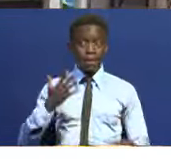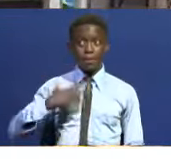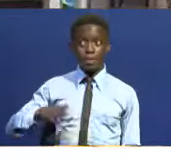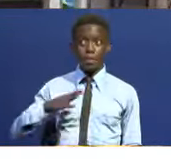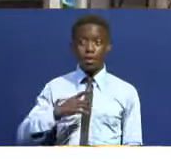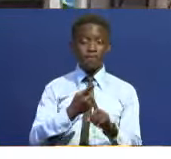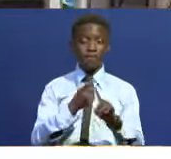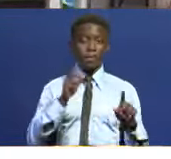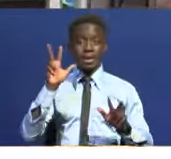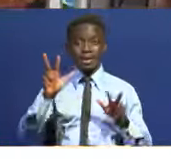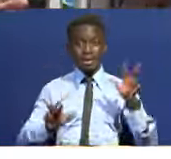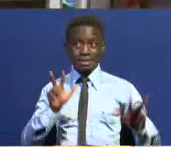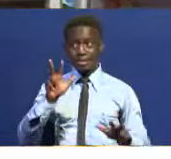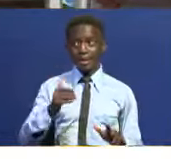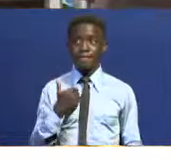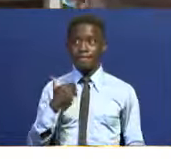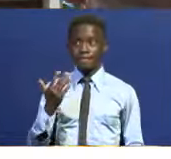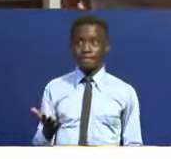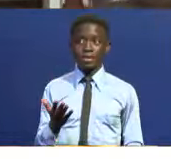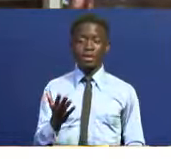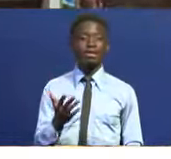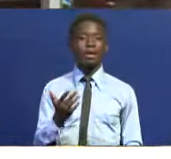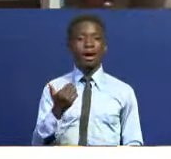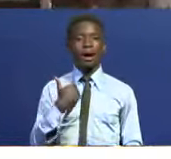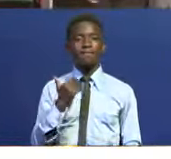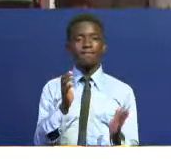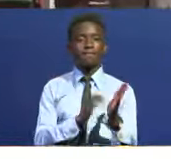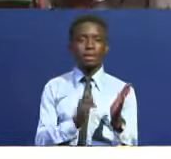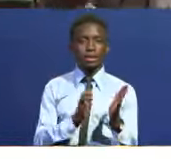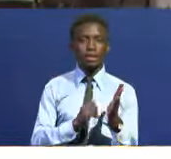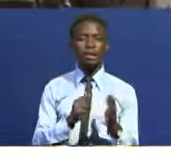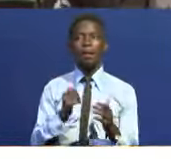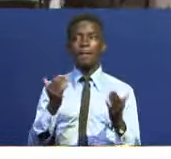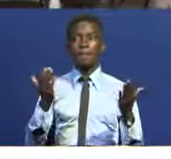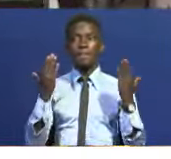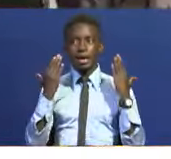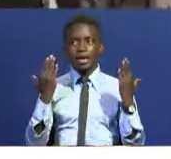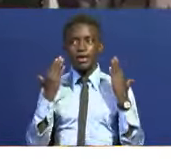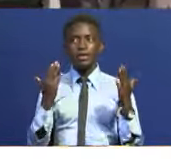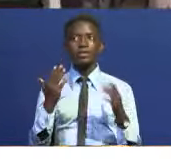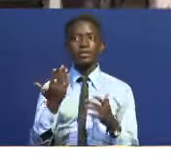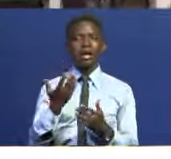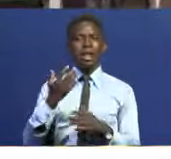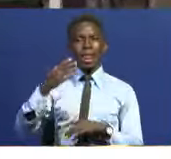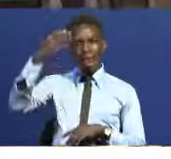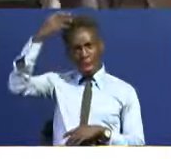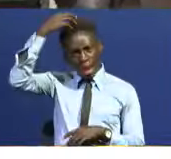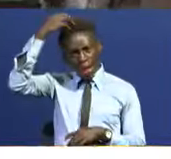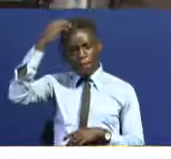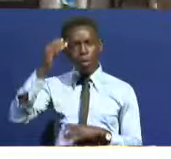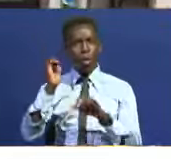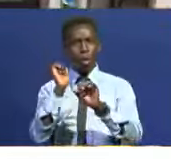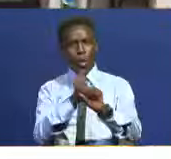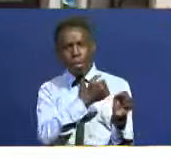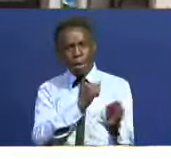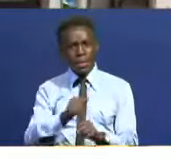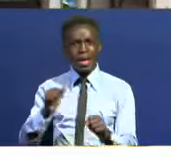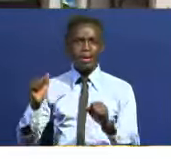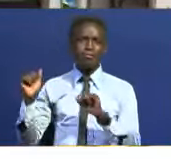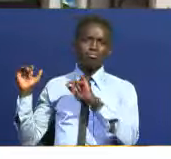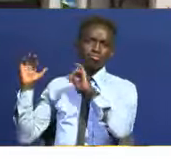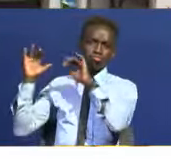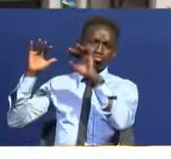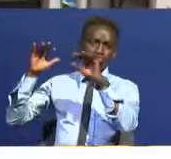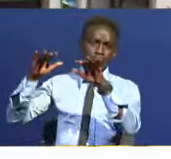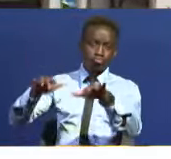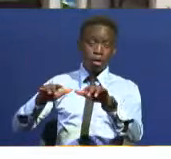just here from Kirinyaga, but the various counties, that is Machakos, Meru, Embu, all the way from Lamu and Homa Bay, already here, and of course, anticipating